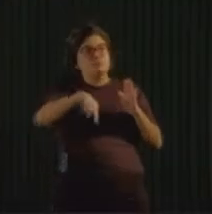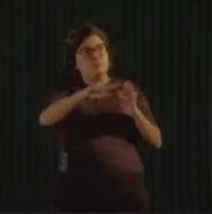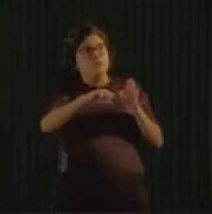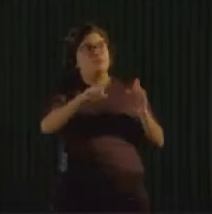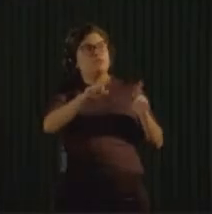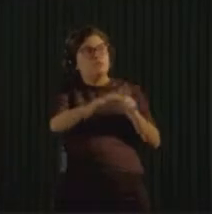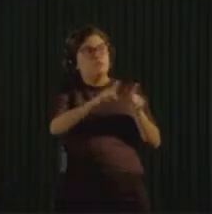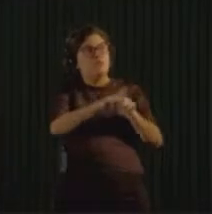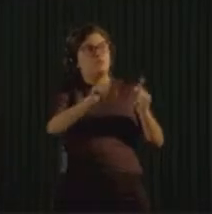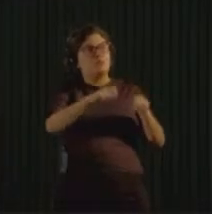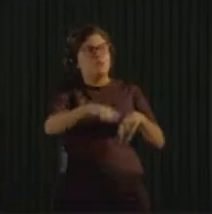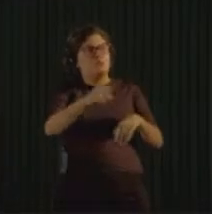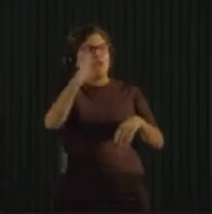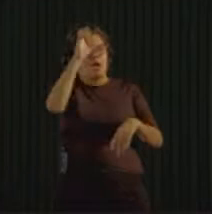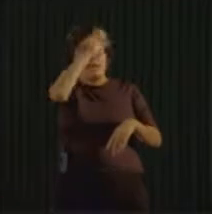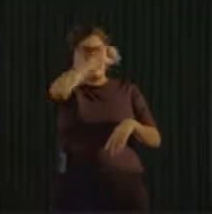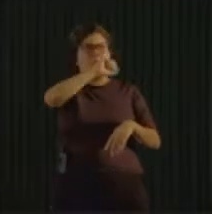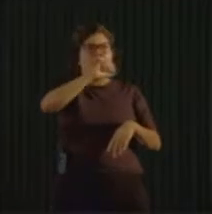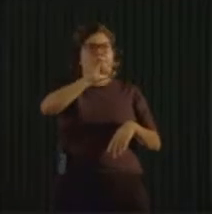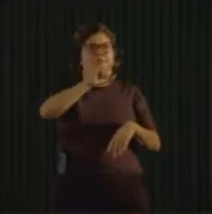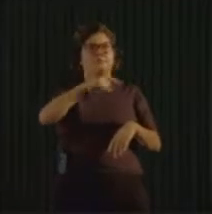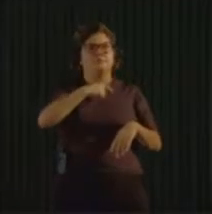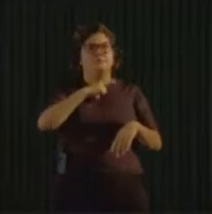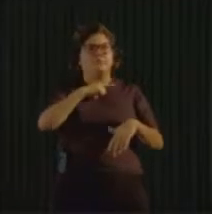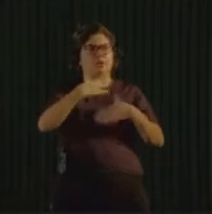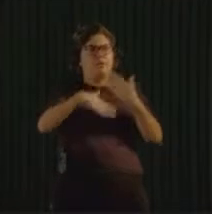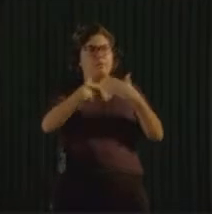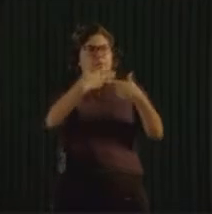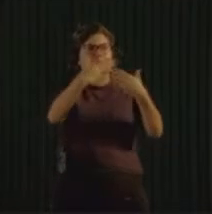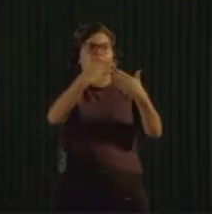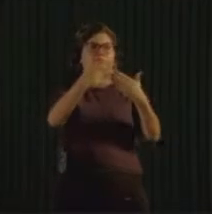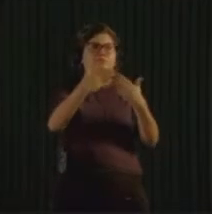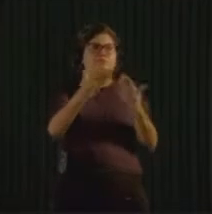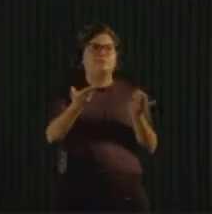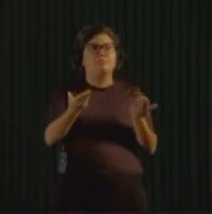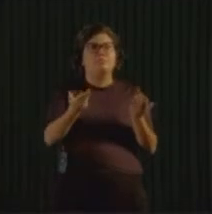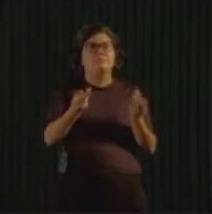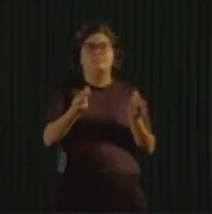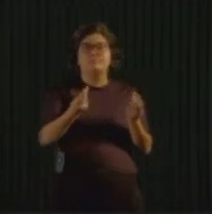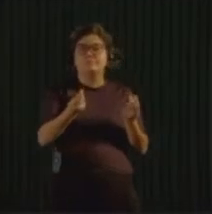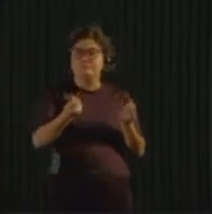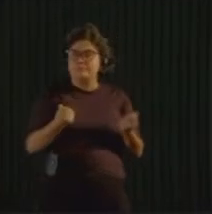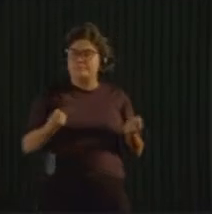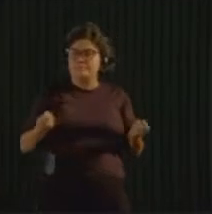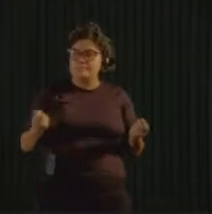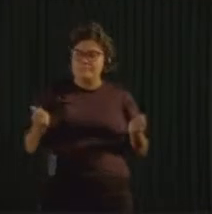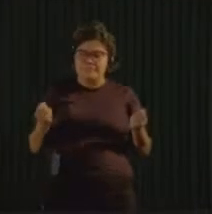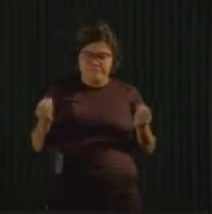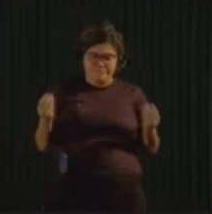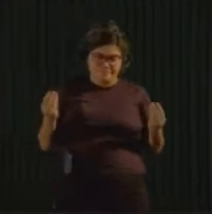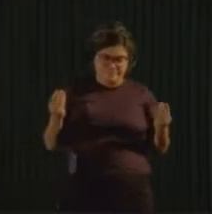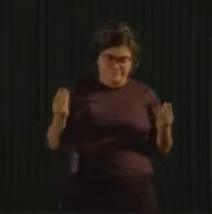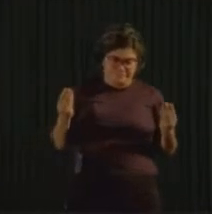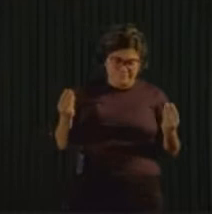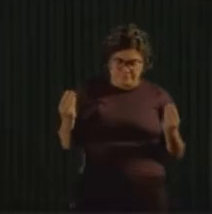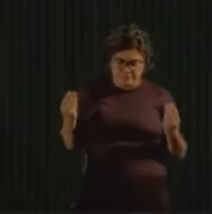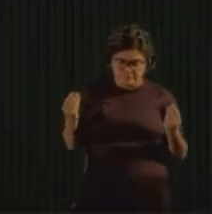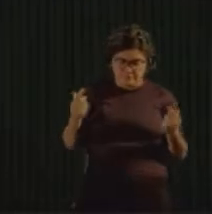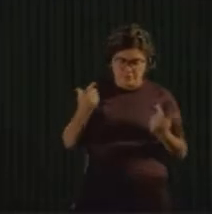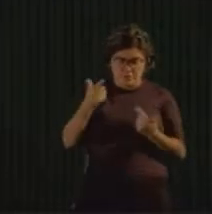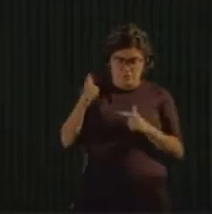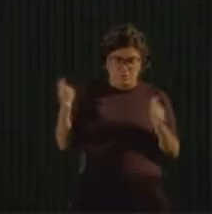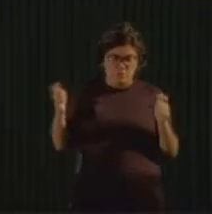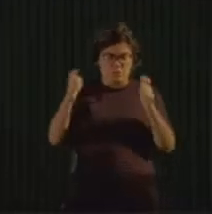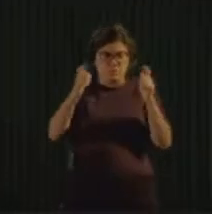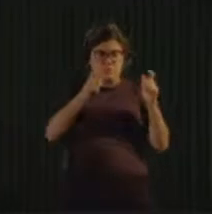that they can apply such to the other scales in other areas. And then we, of course, create different